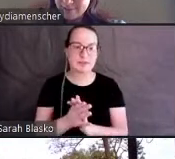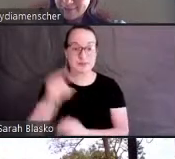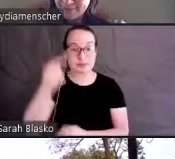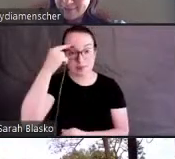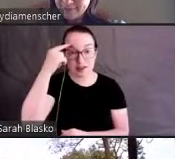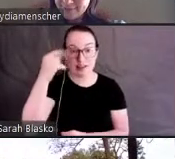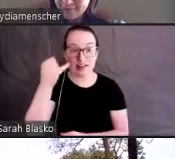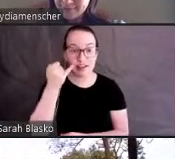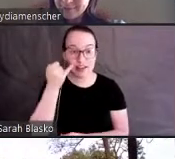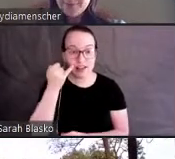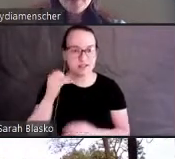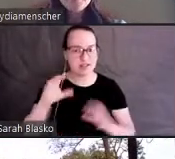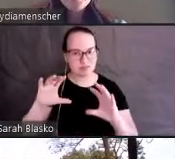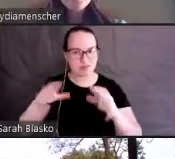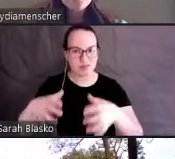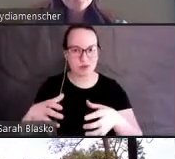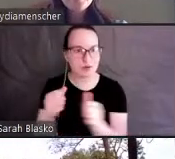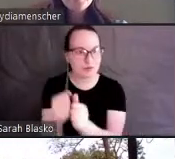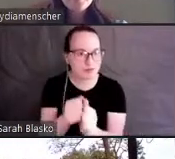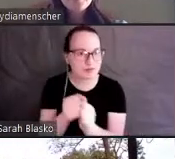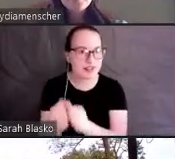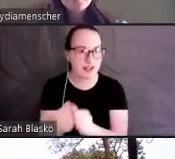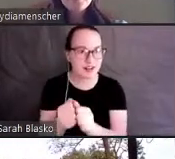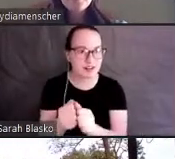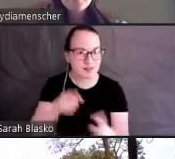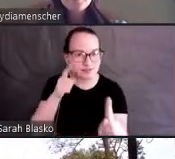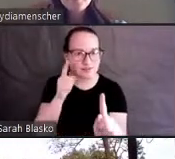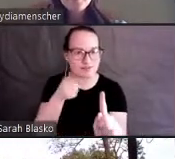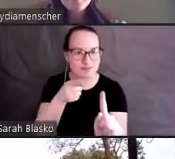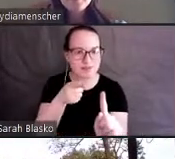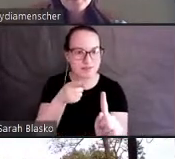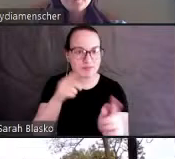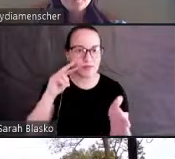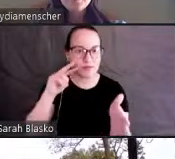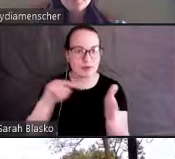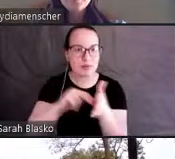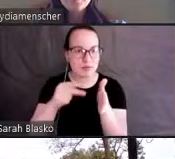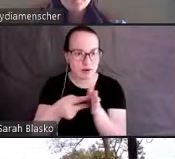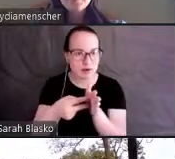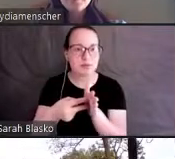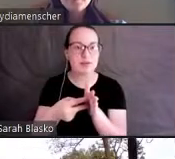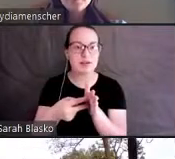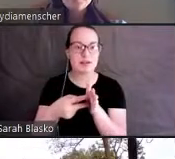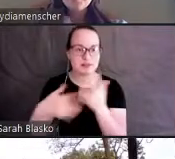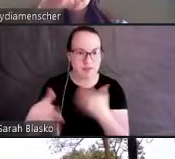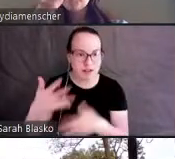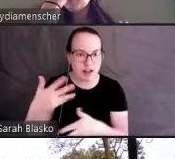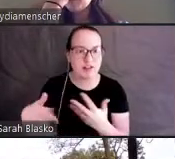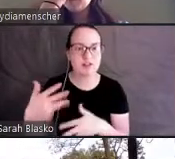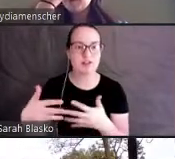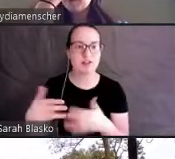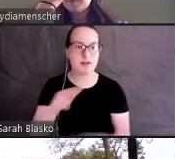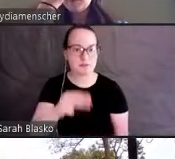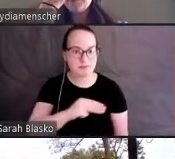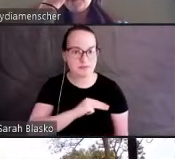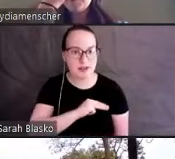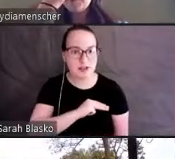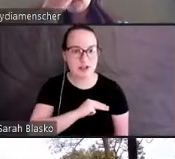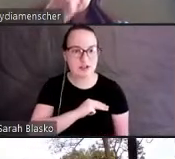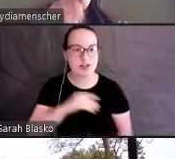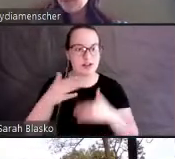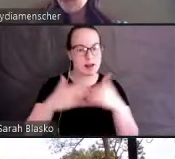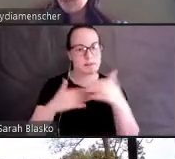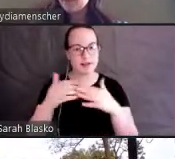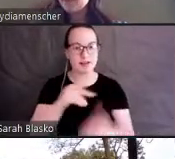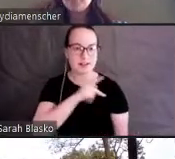the purpose of just fellowship and mission and building the kingdom, man,